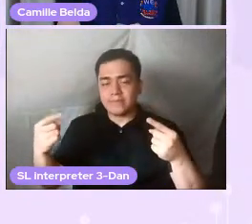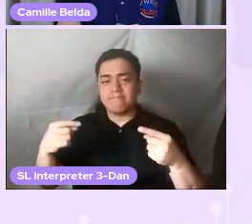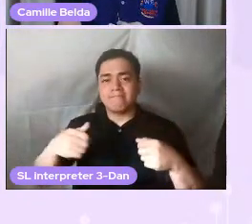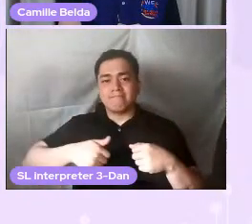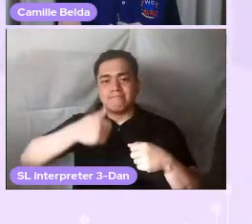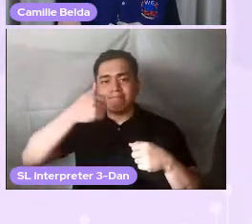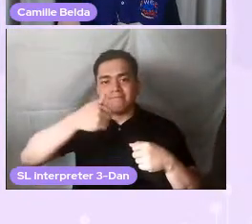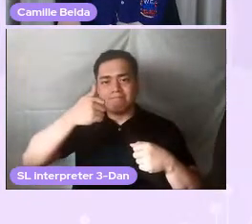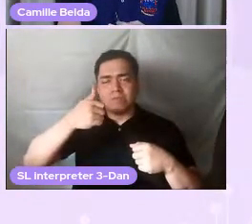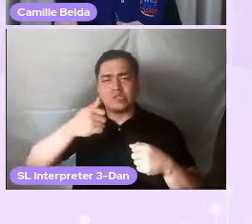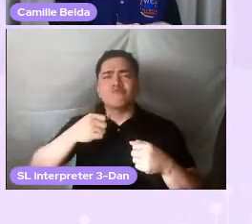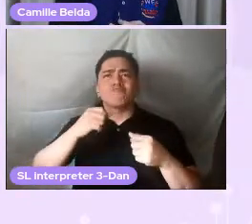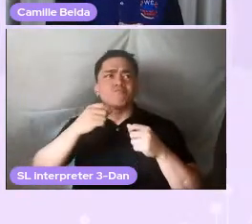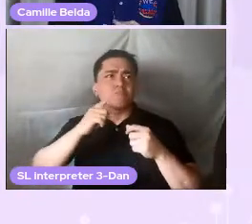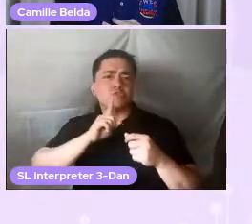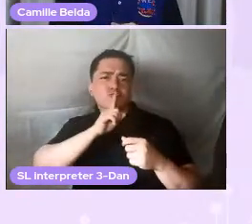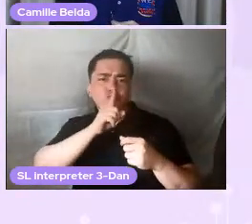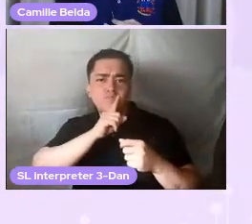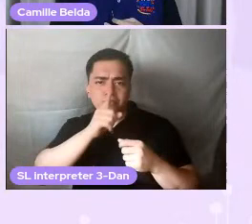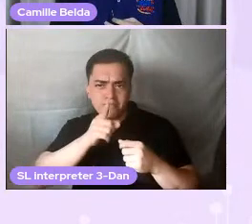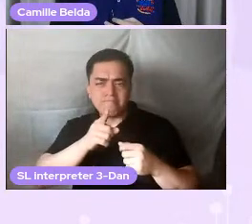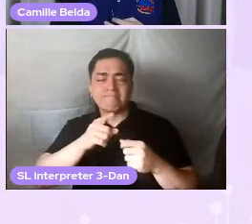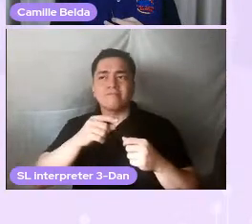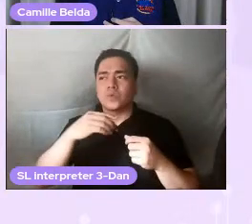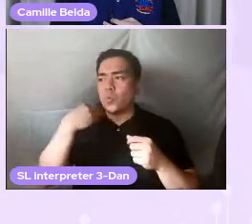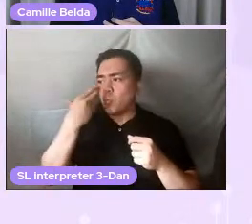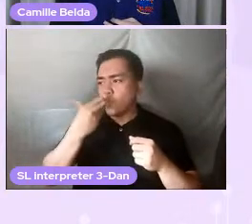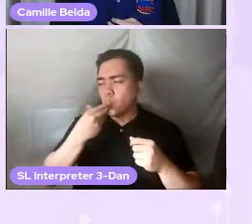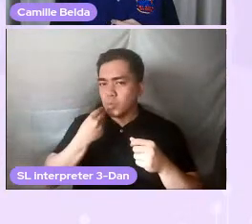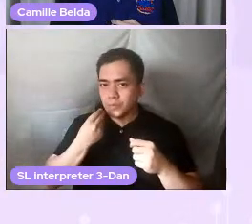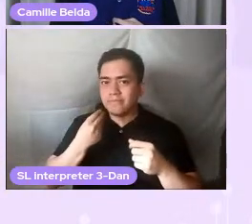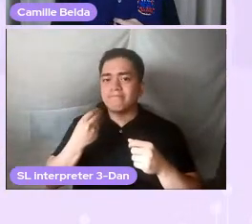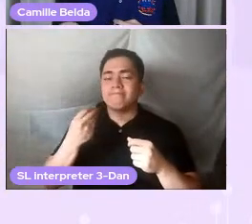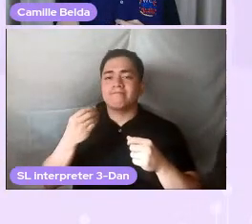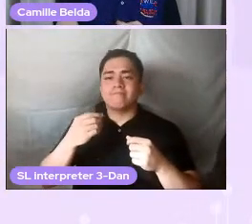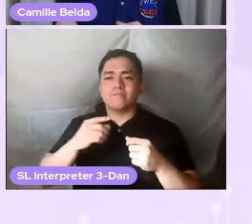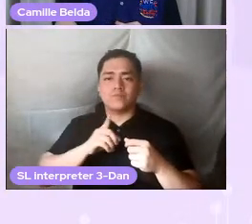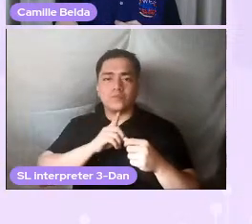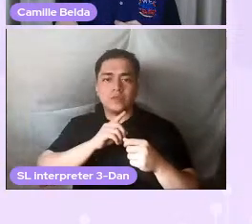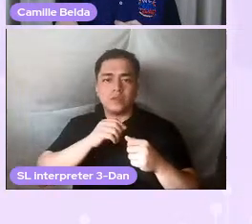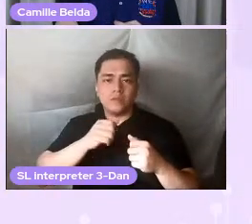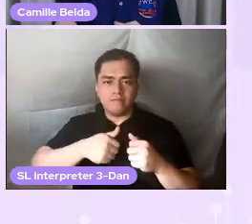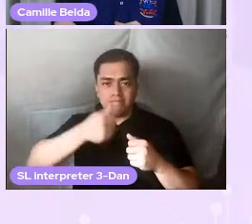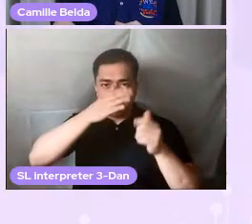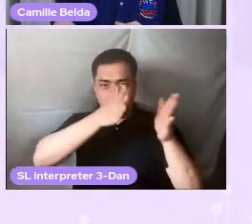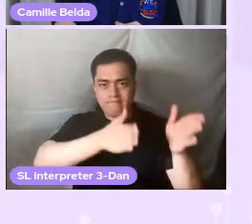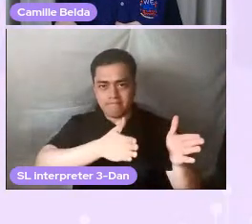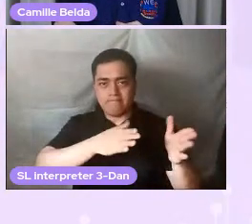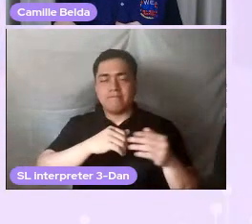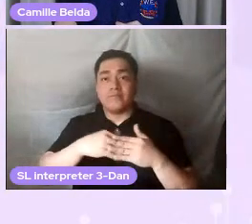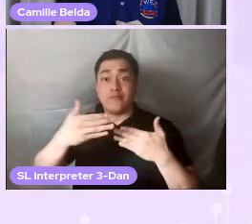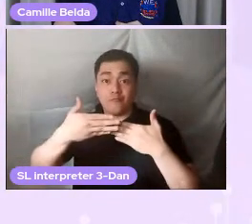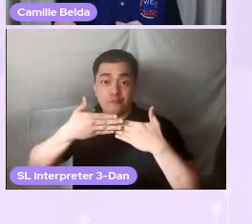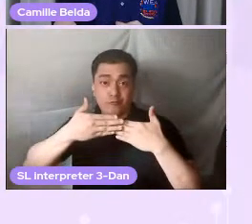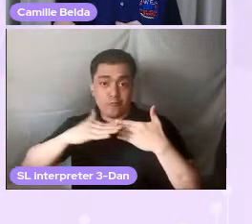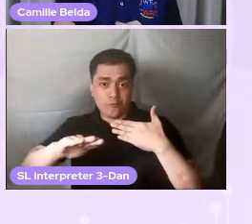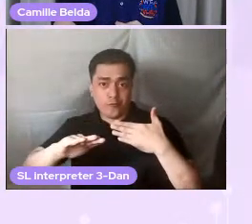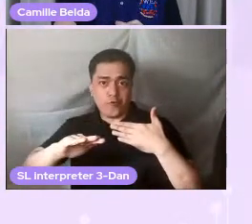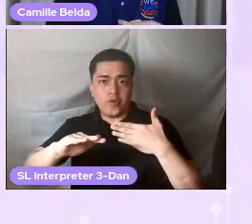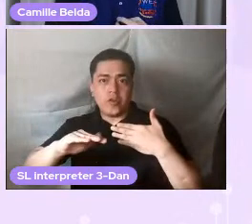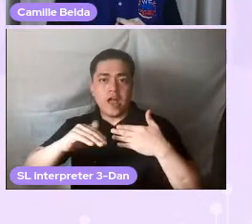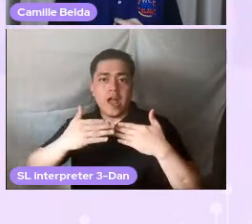po ng ating team. Tumutok lamang po at abangan iyan bago matapos ang ating episode today.